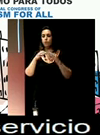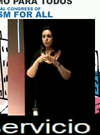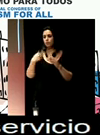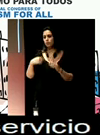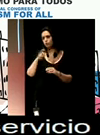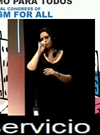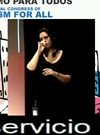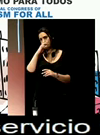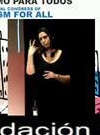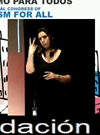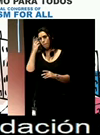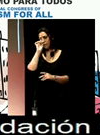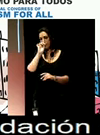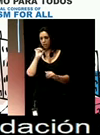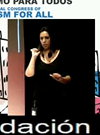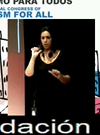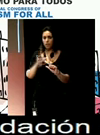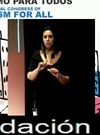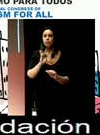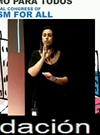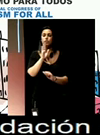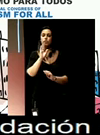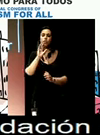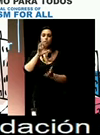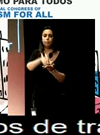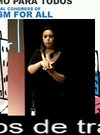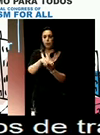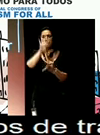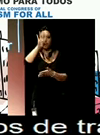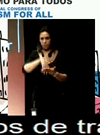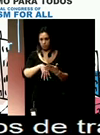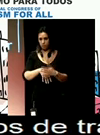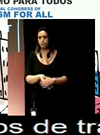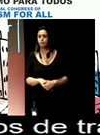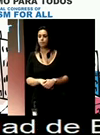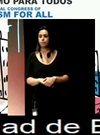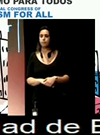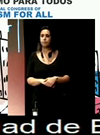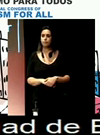has been working for 20 years. We are located in Barcelona.